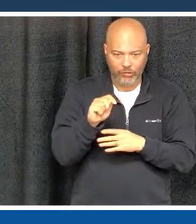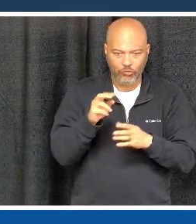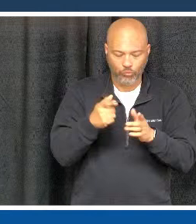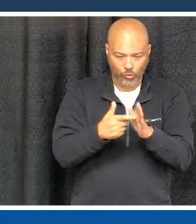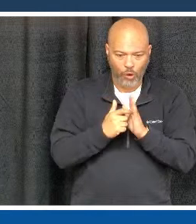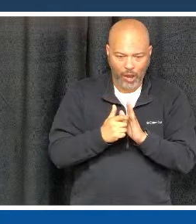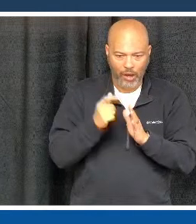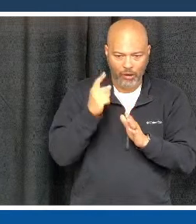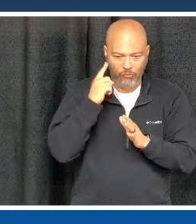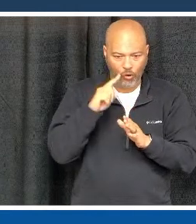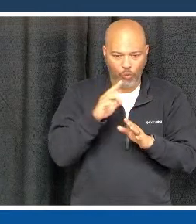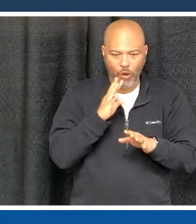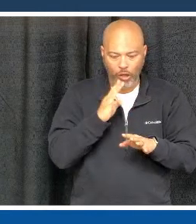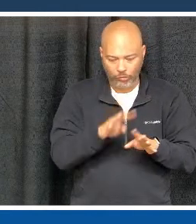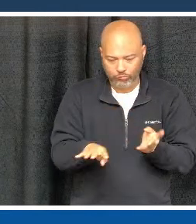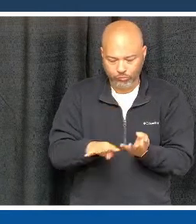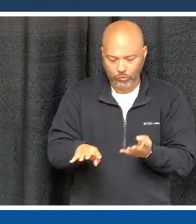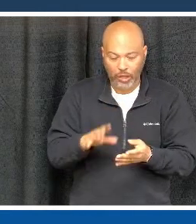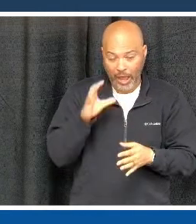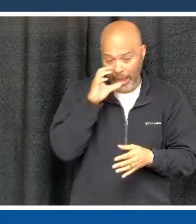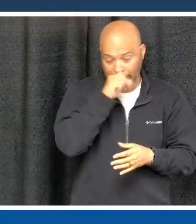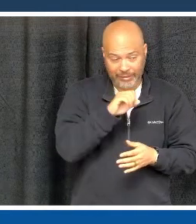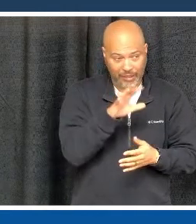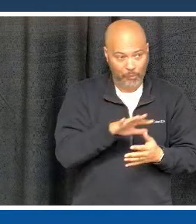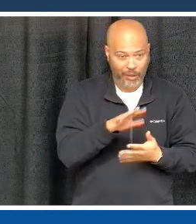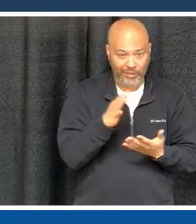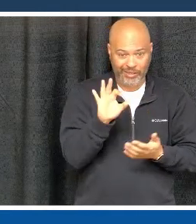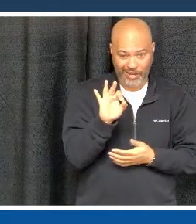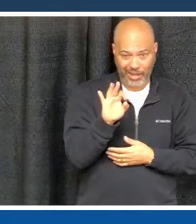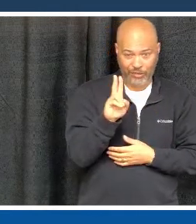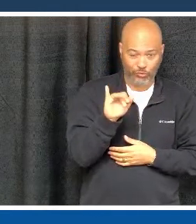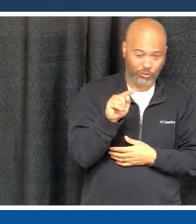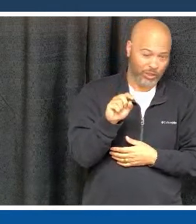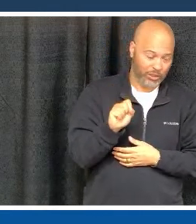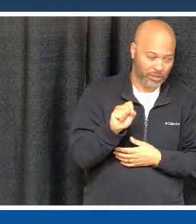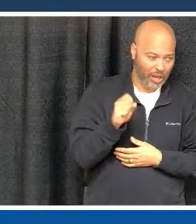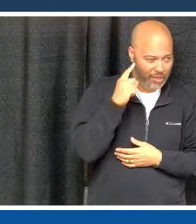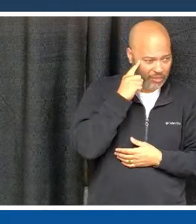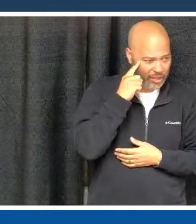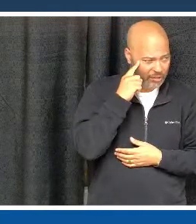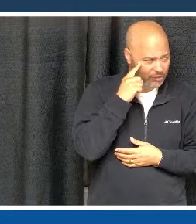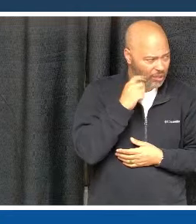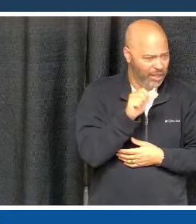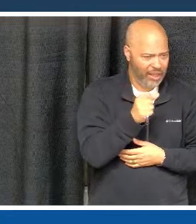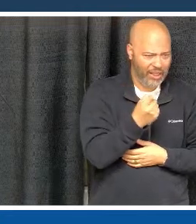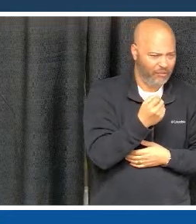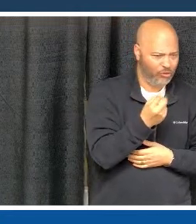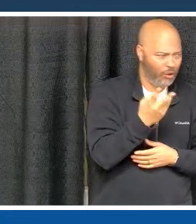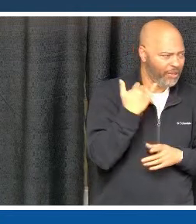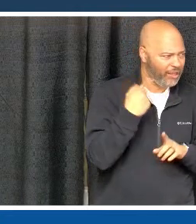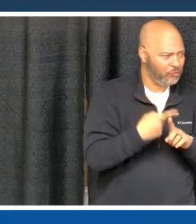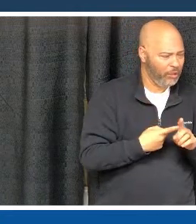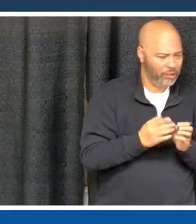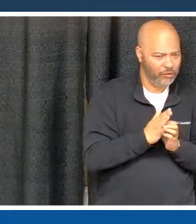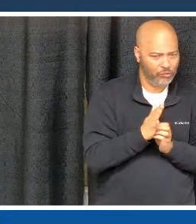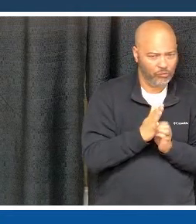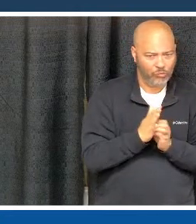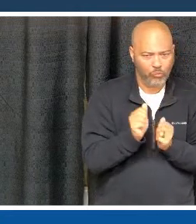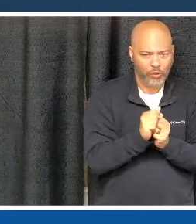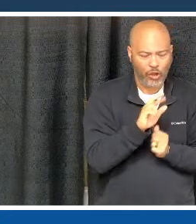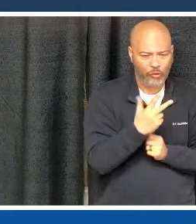property. Historical estimates now are 9 units. I think we had 11 or 12 last month with the